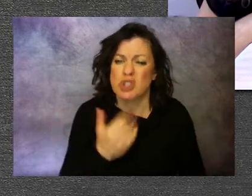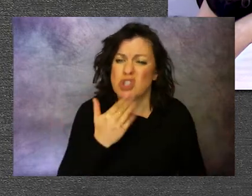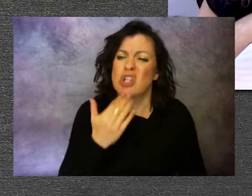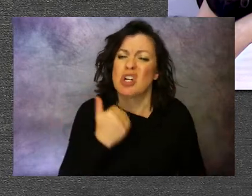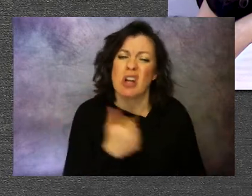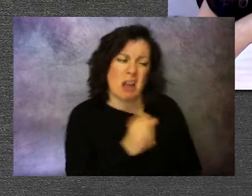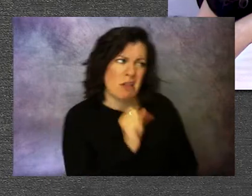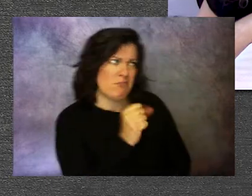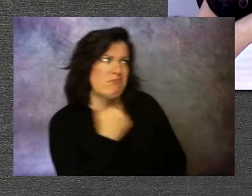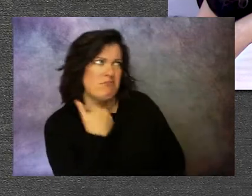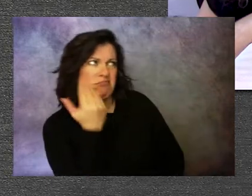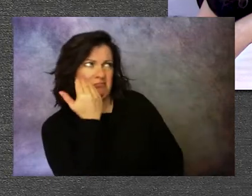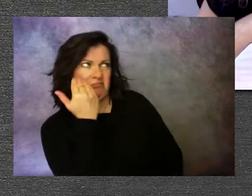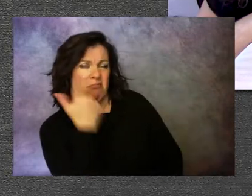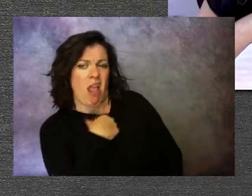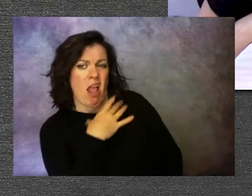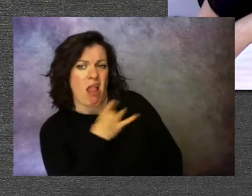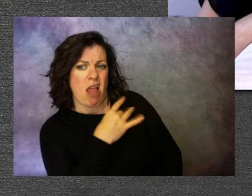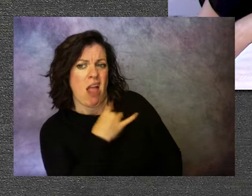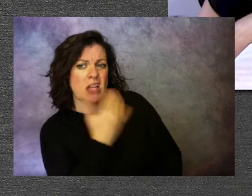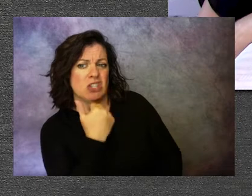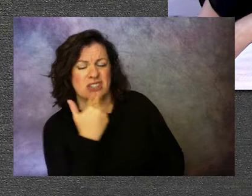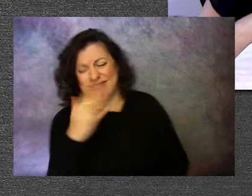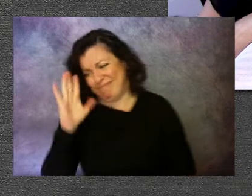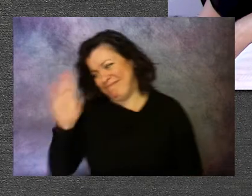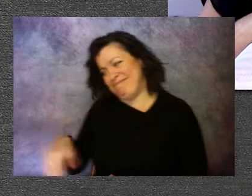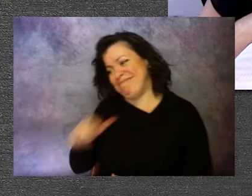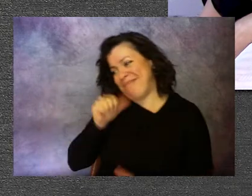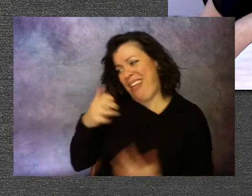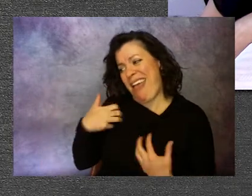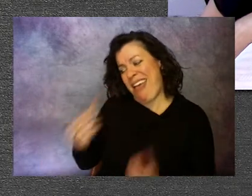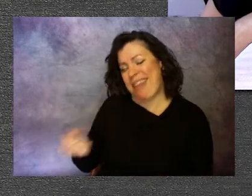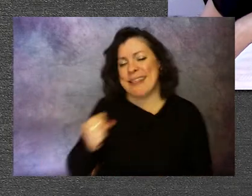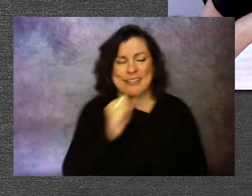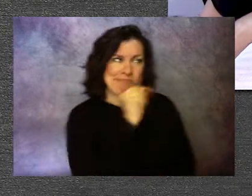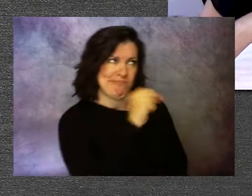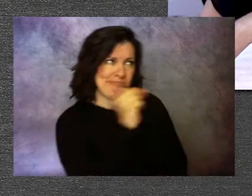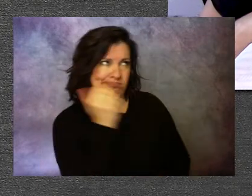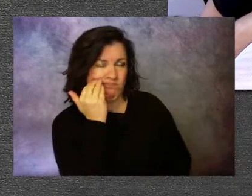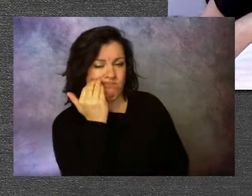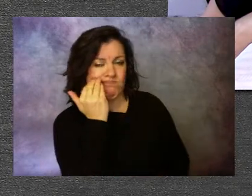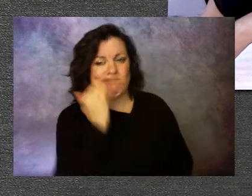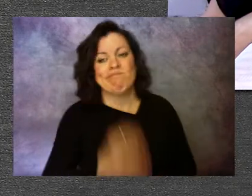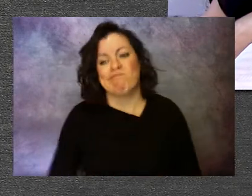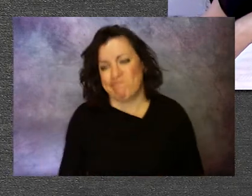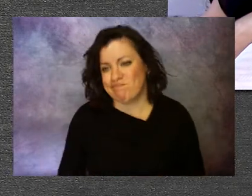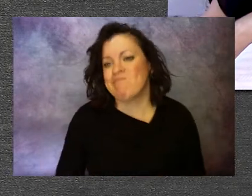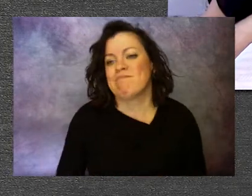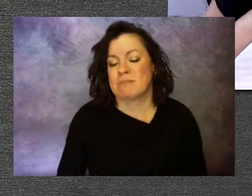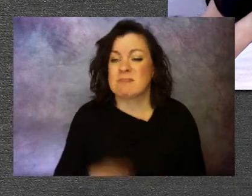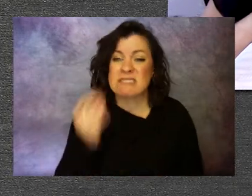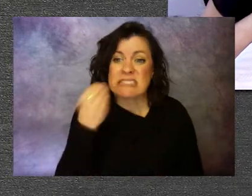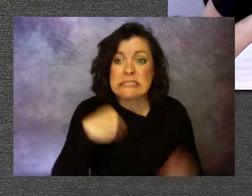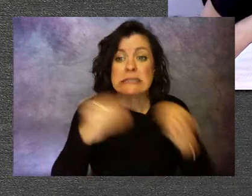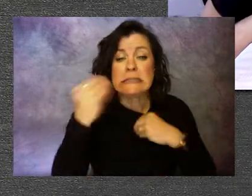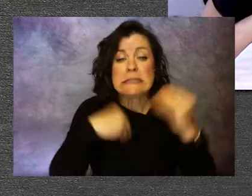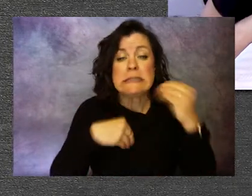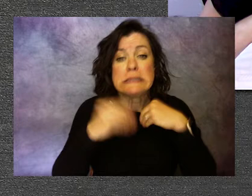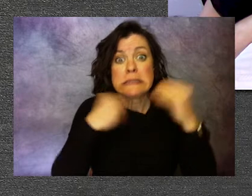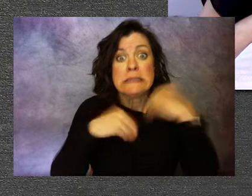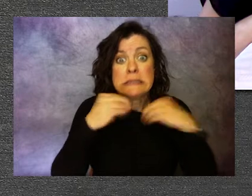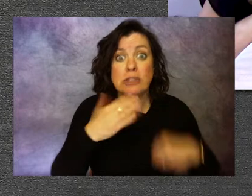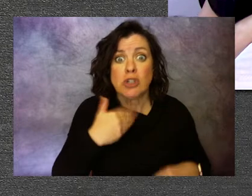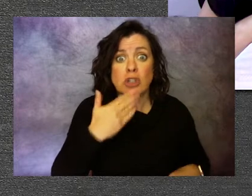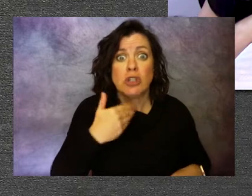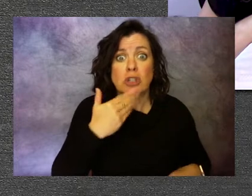but cupcakes aren't very good for you. That's right, they're not very good for you because they have a lot of sugar. So just eat them once in a while, but